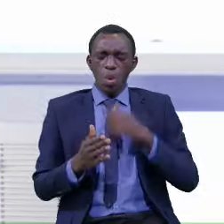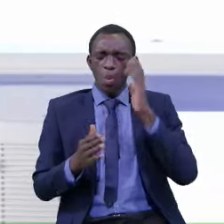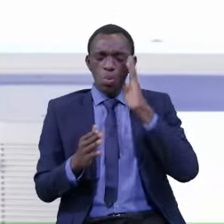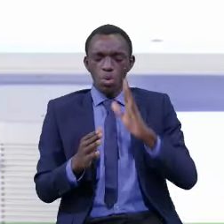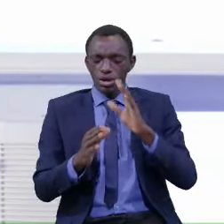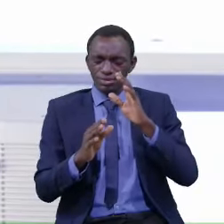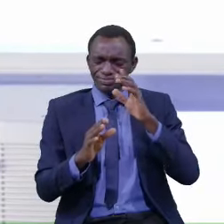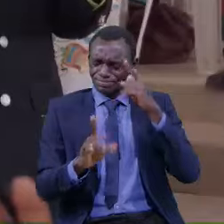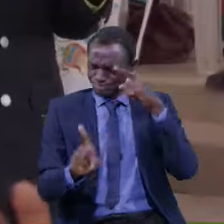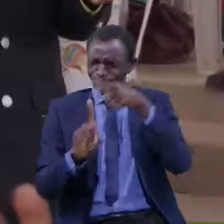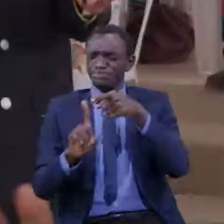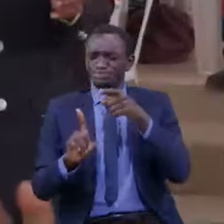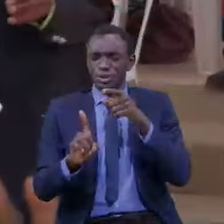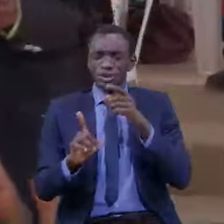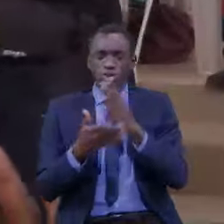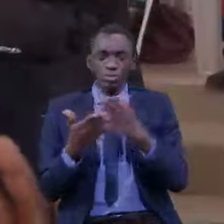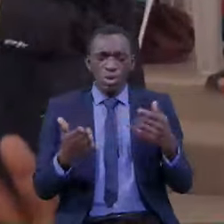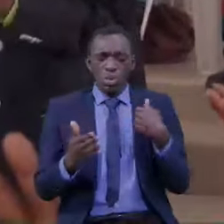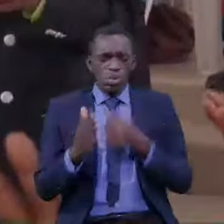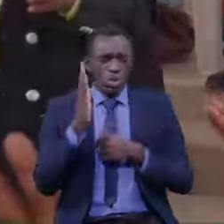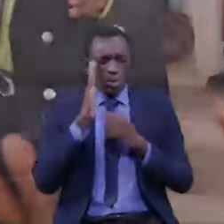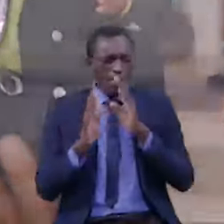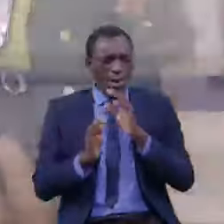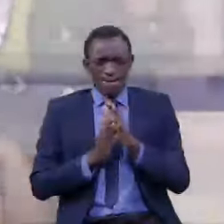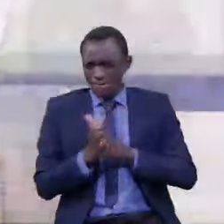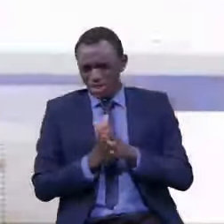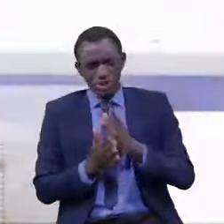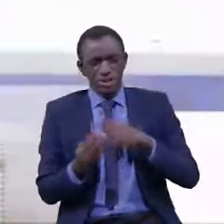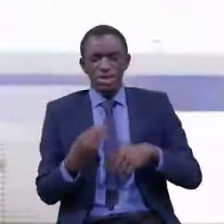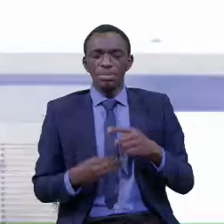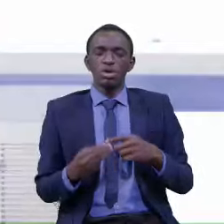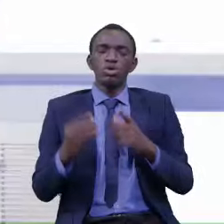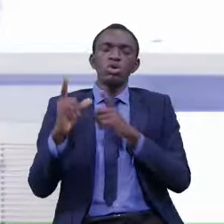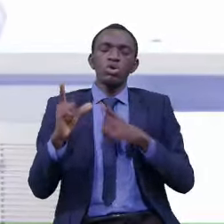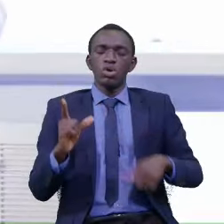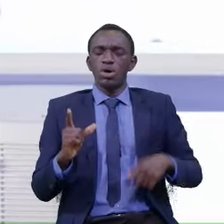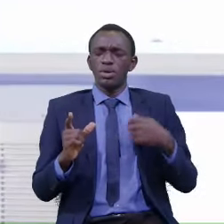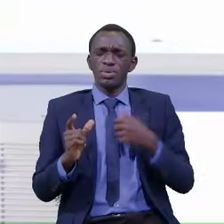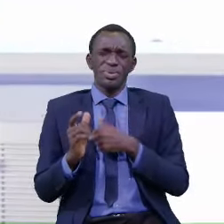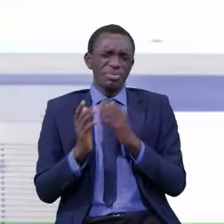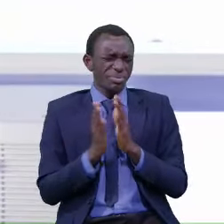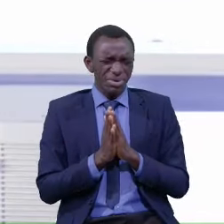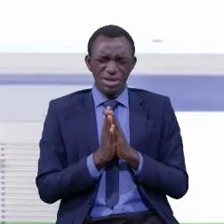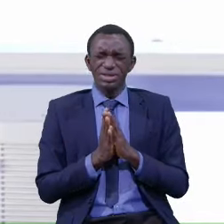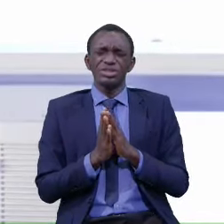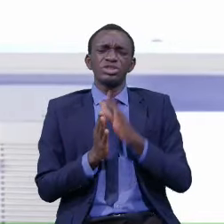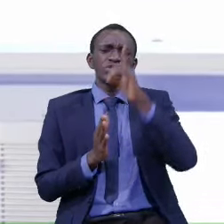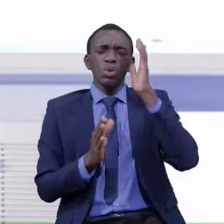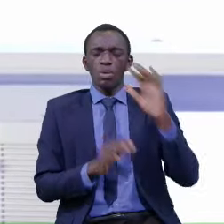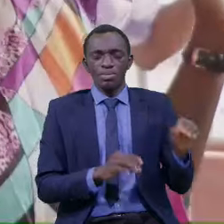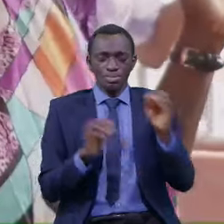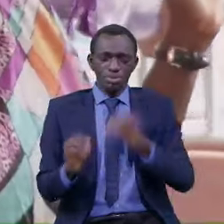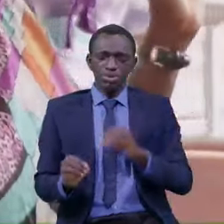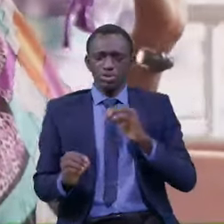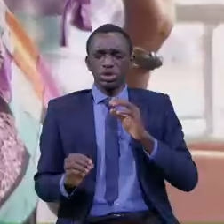passionate about. Lord, I pray you set the goal before everyone in